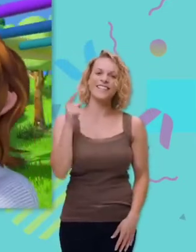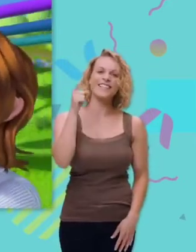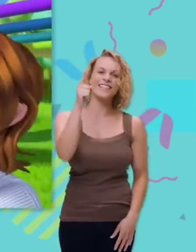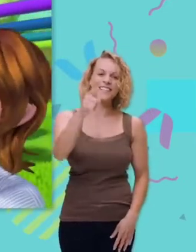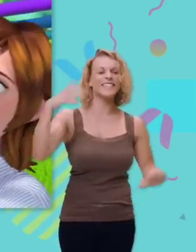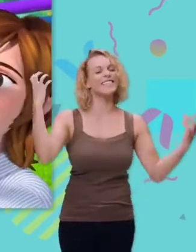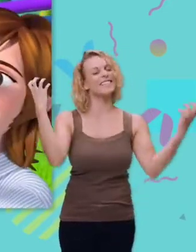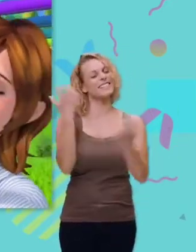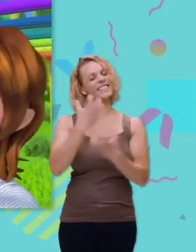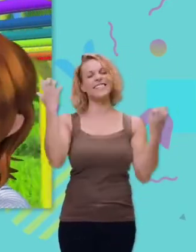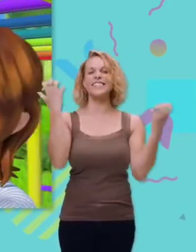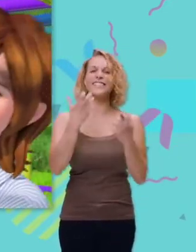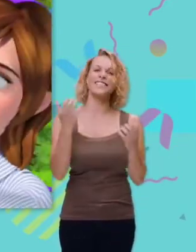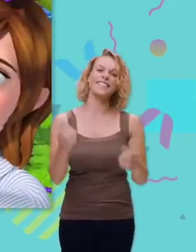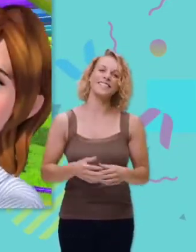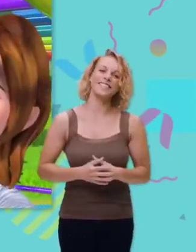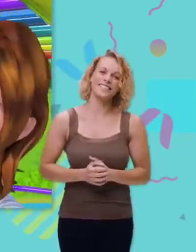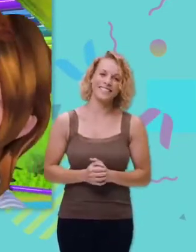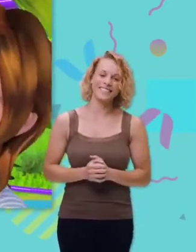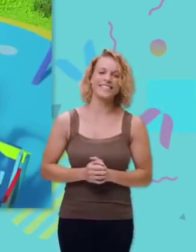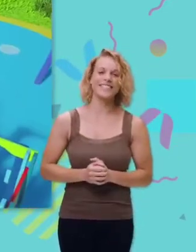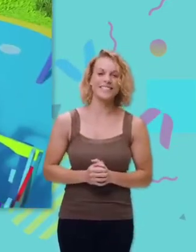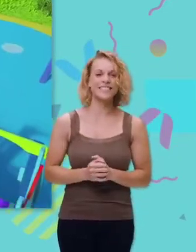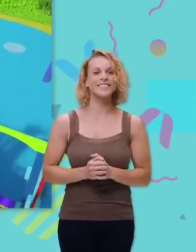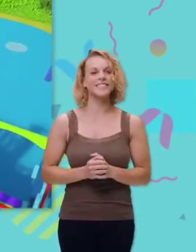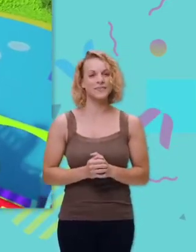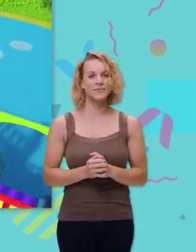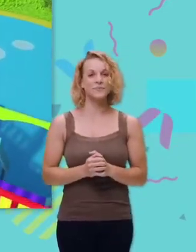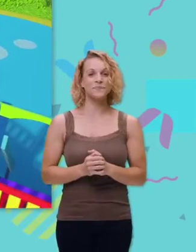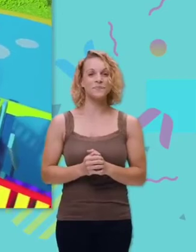Climb, I like it, wow.